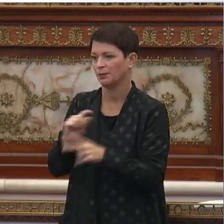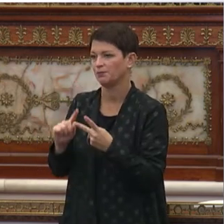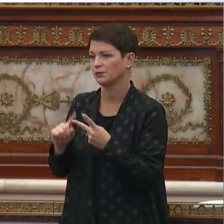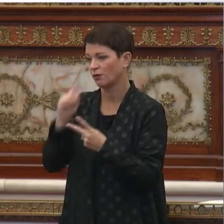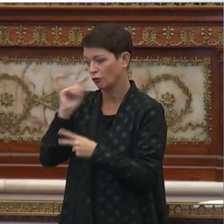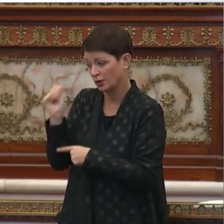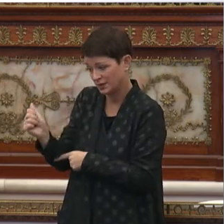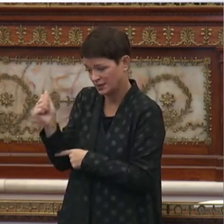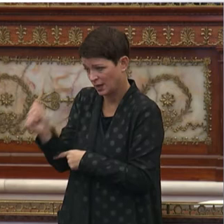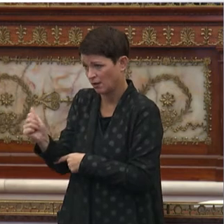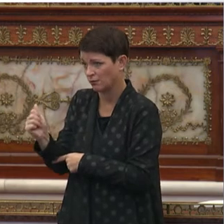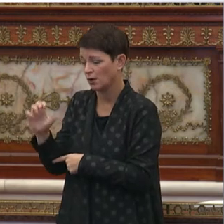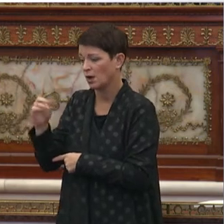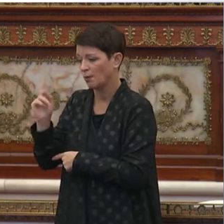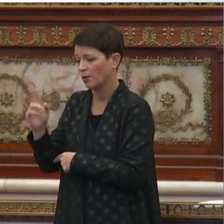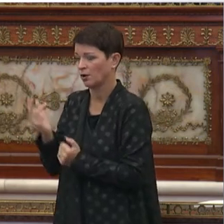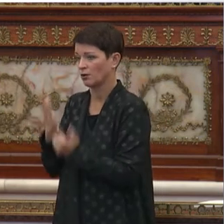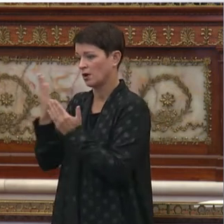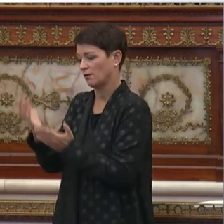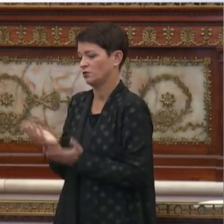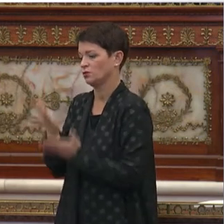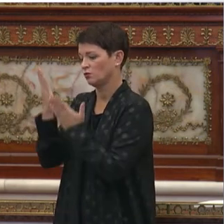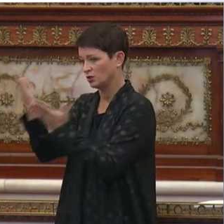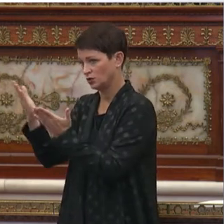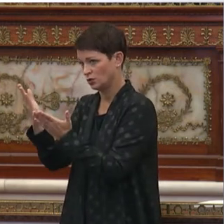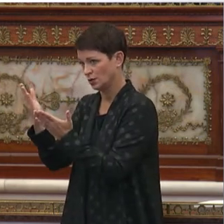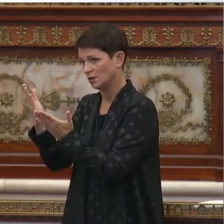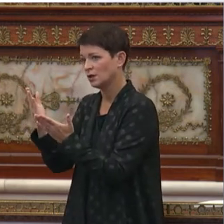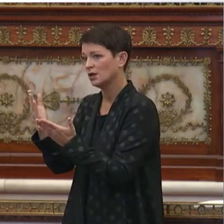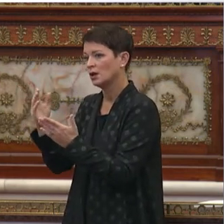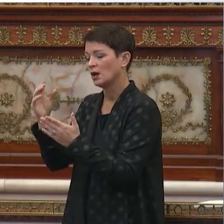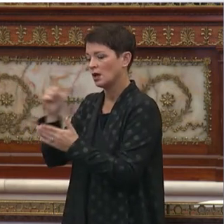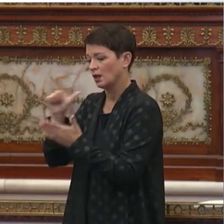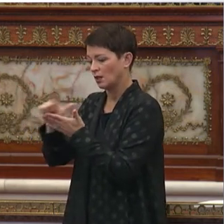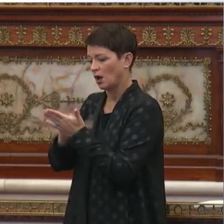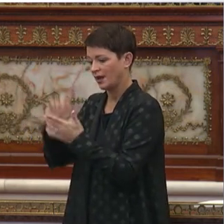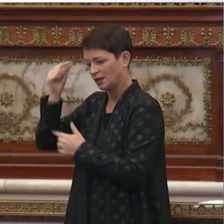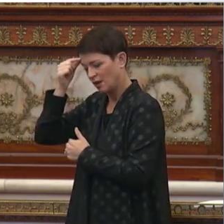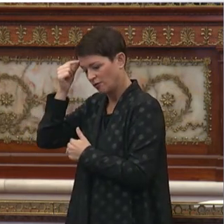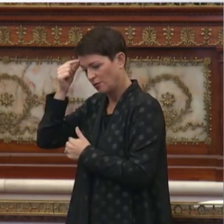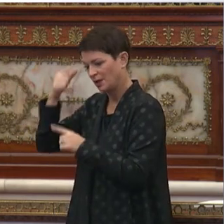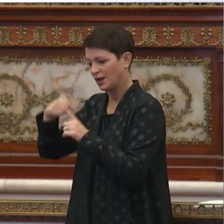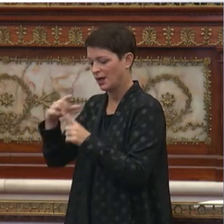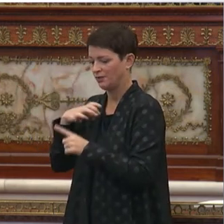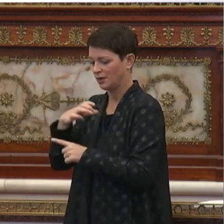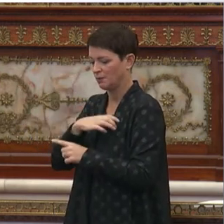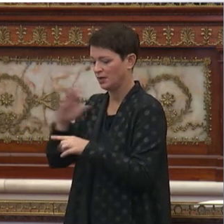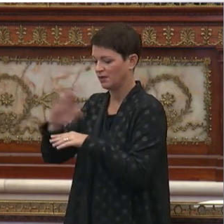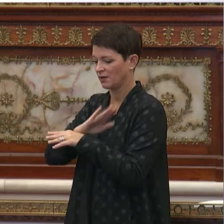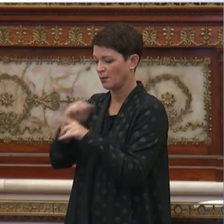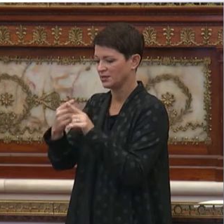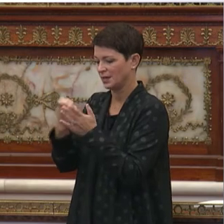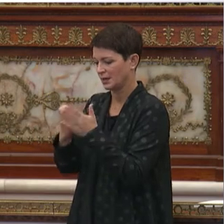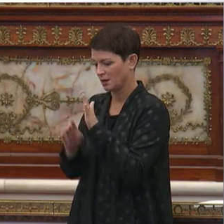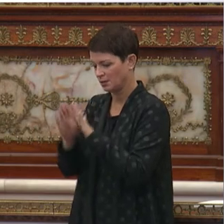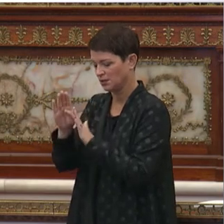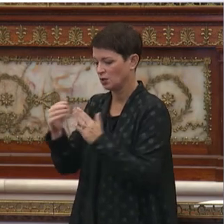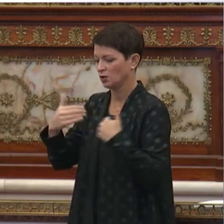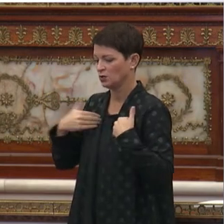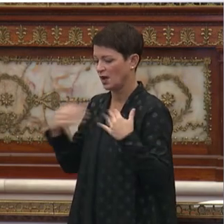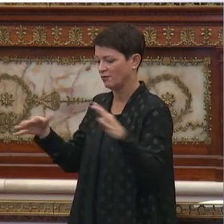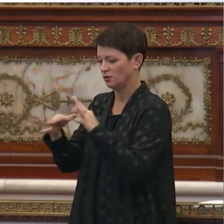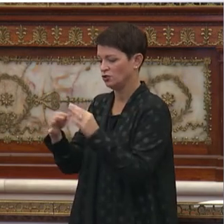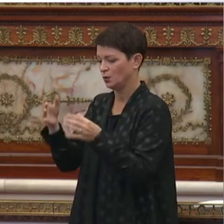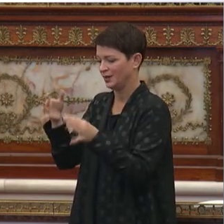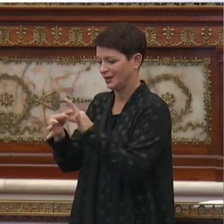her own behalf, Councilwoman Parker offers a resolution authorizing the Committee on Law and Government and the Committee on Commerce and Economic Development to hold joint